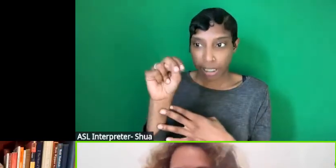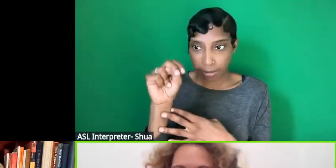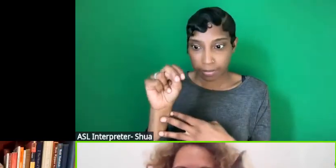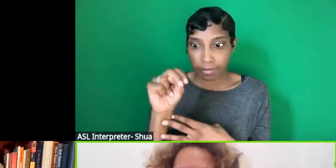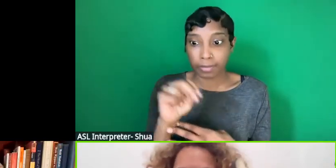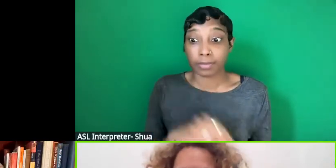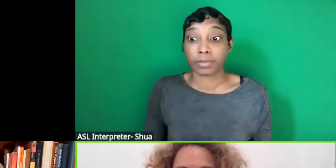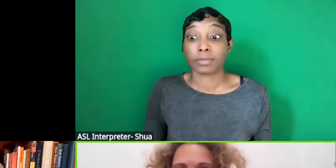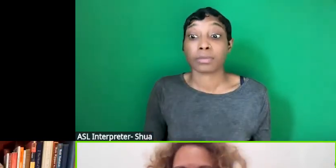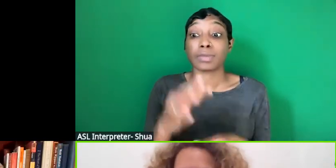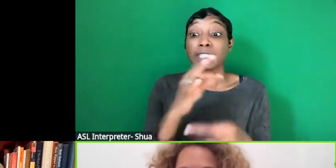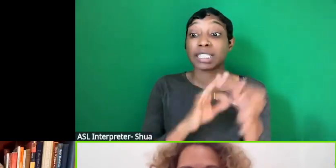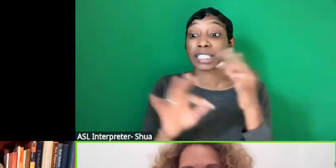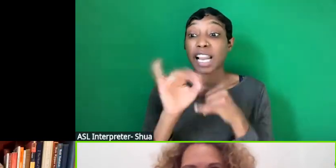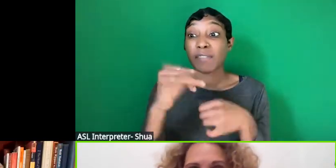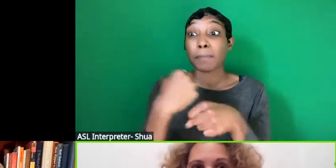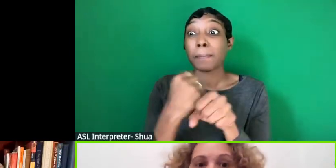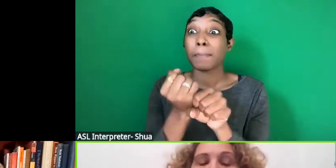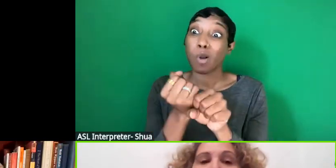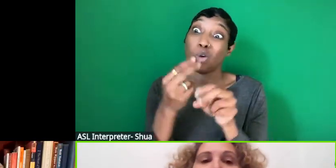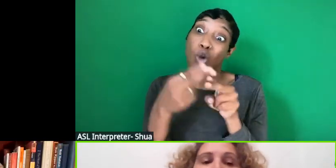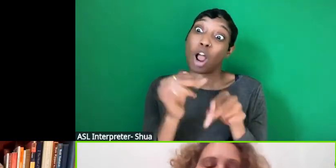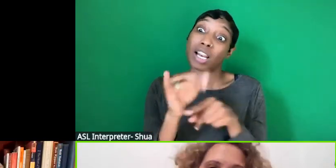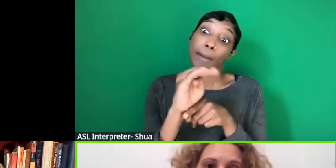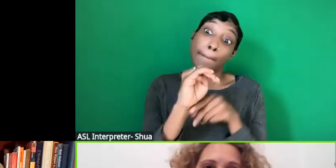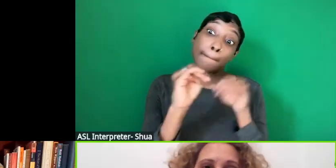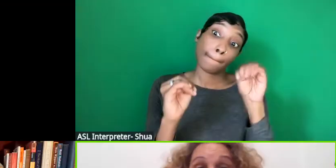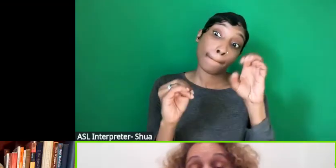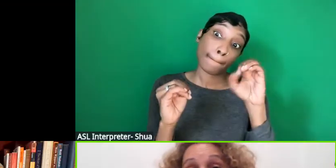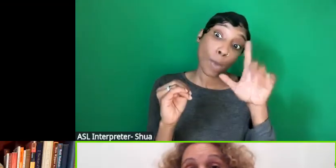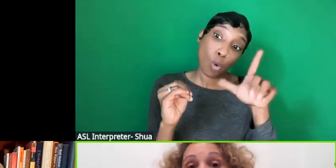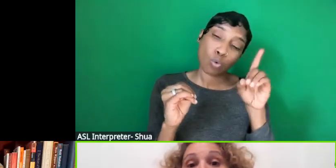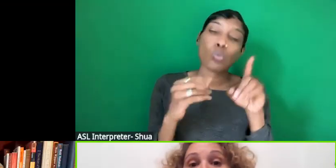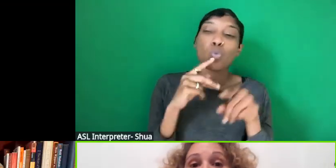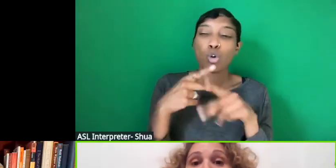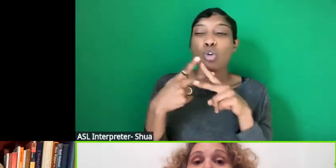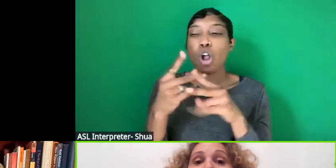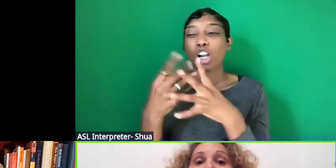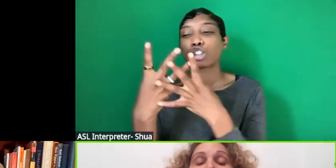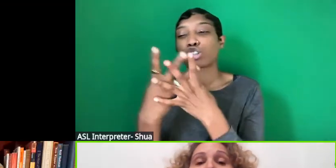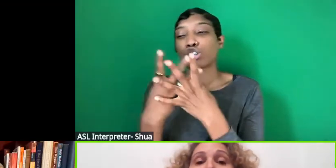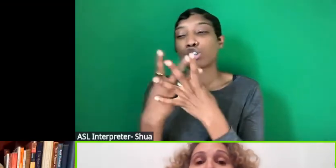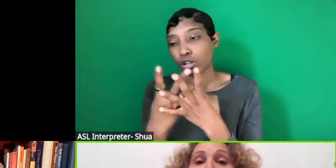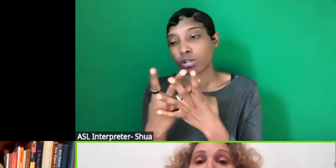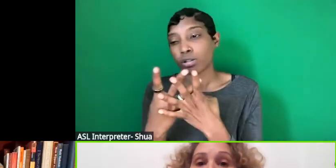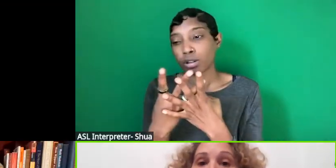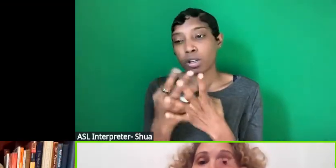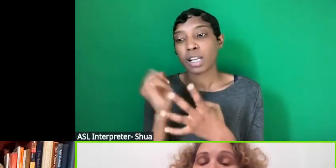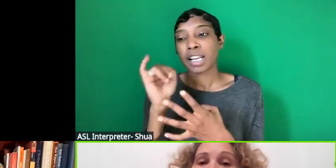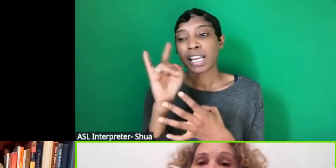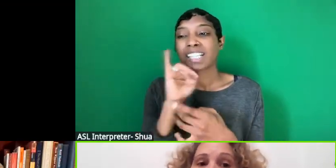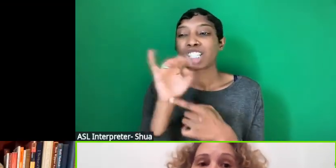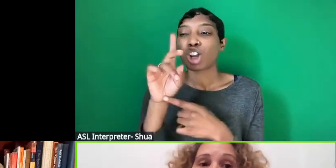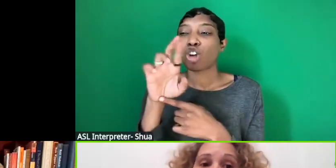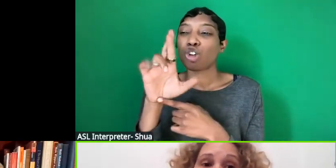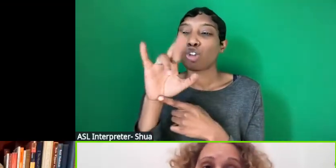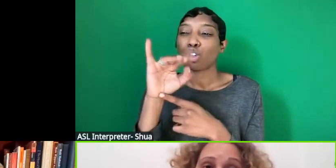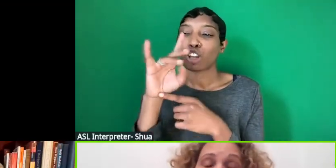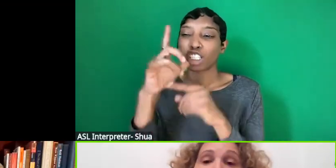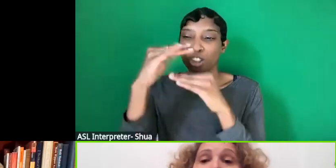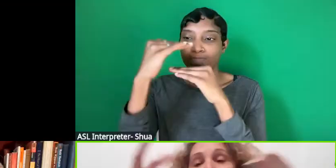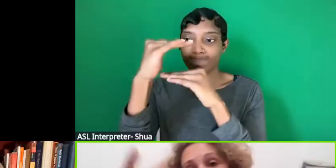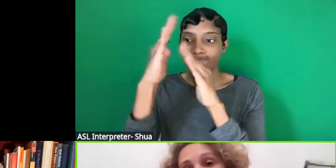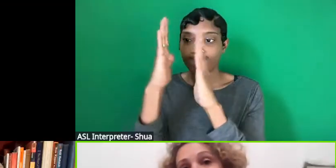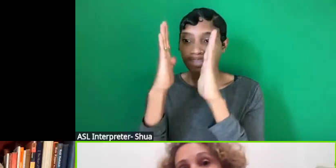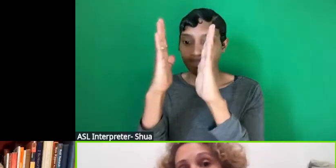it a screen because that's what it looks like. You'll know what I'm talking about. But the formal name is mold. Basically, it's a rigid frame that has a mesh in